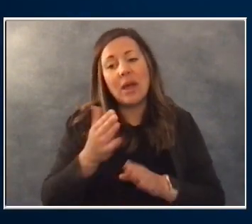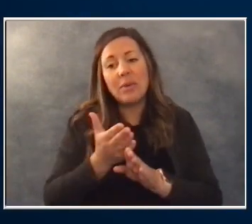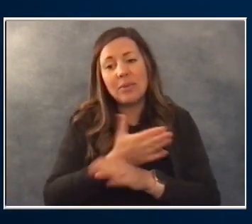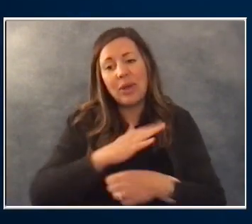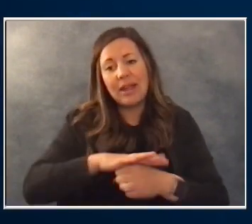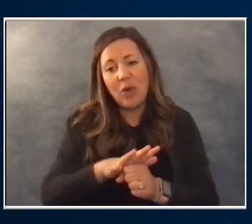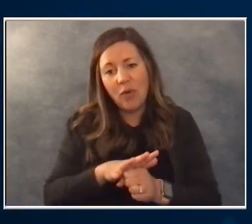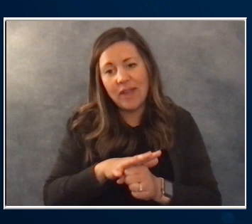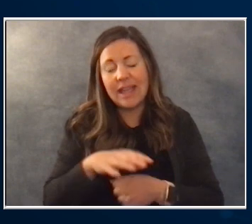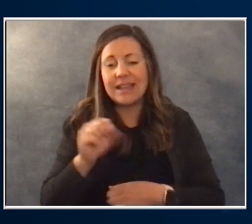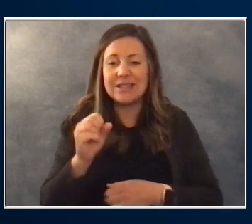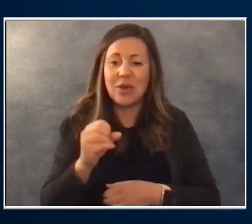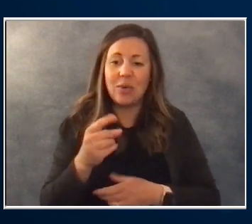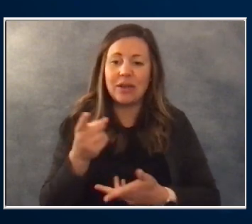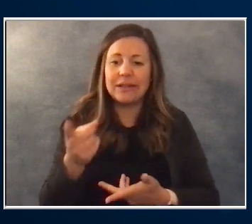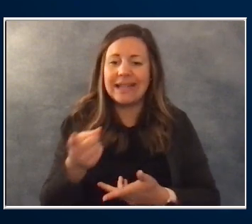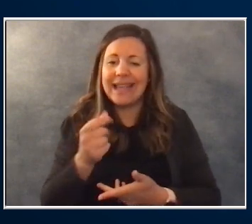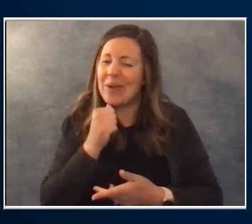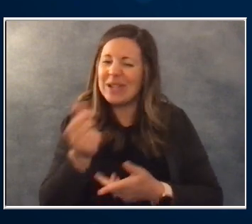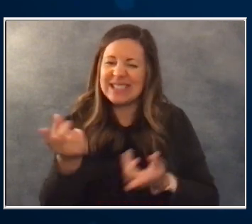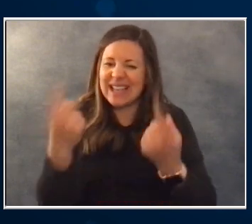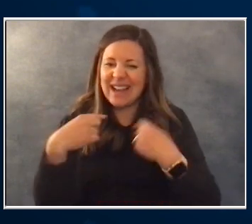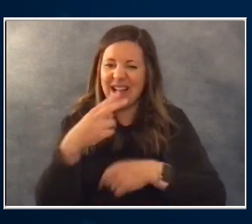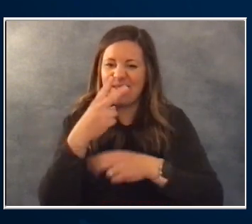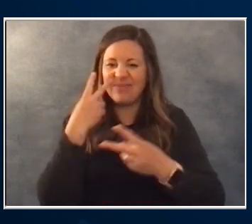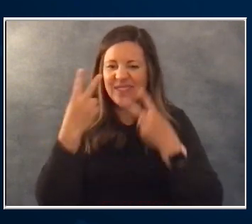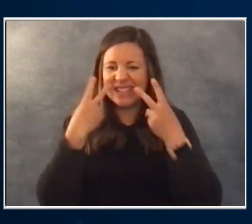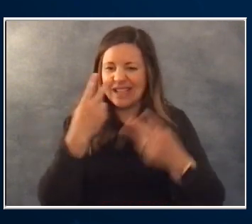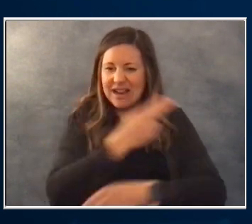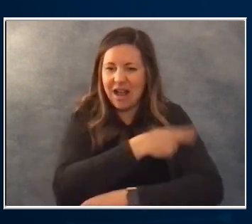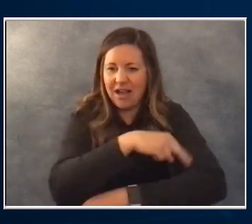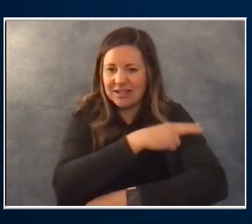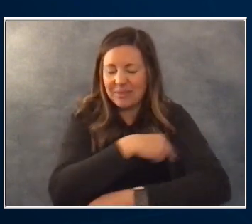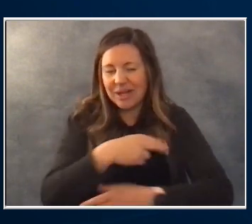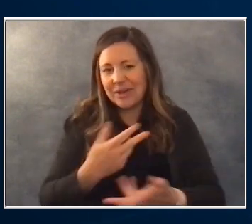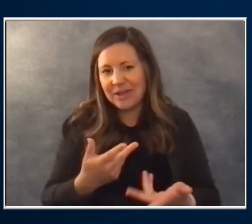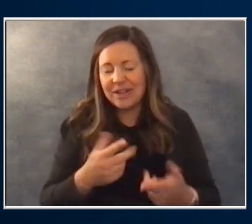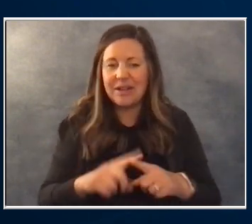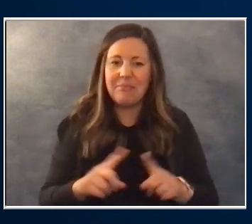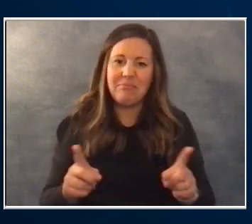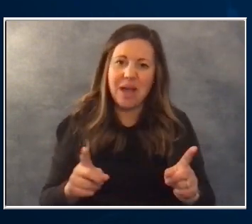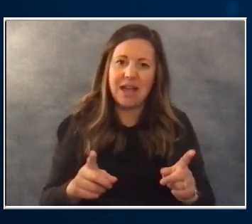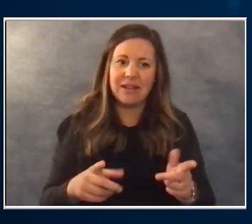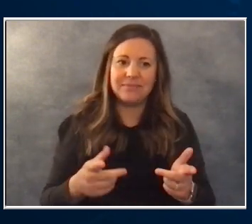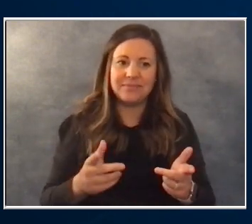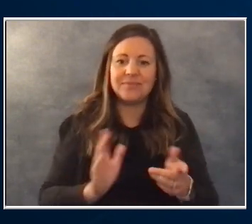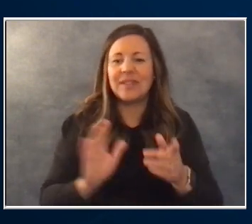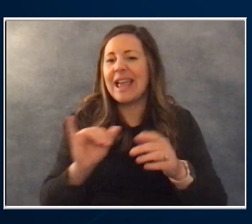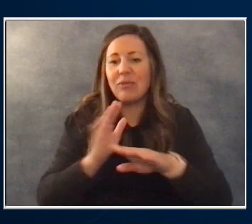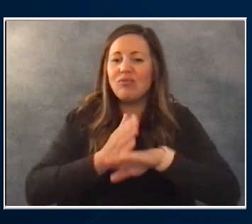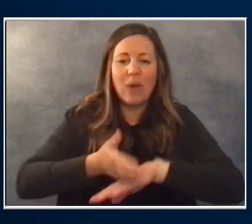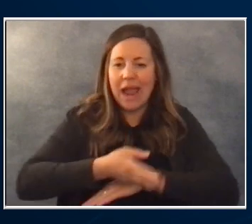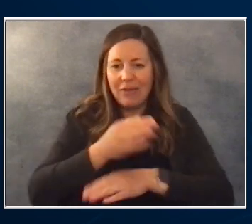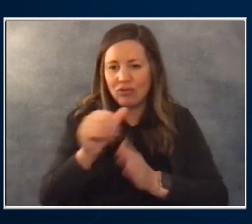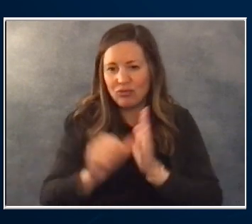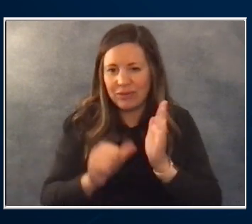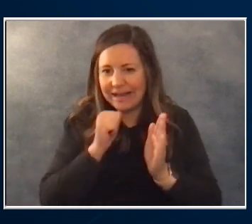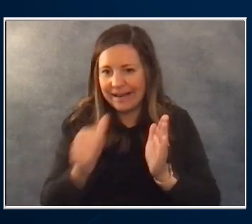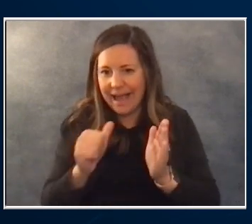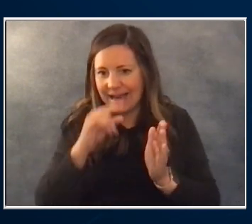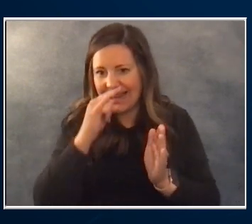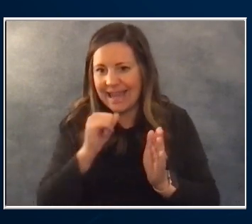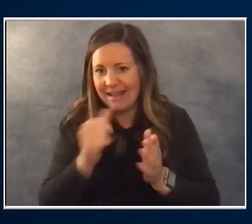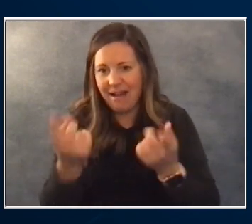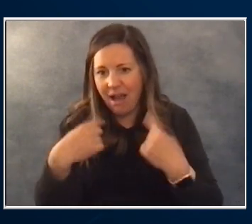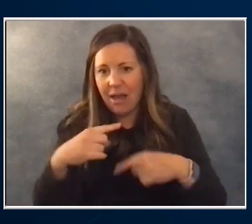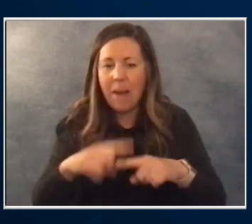kind of, he wasn't going to come up and visit me in the hospital. That right after the surgery, but I think that was the